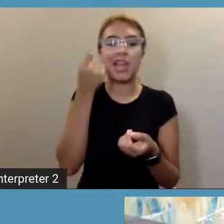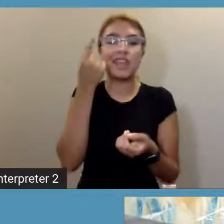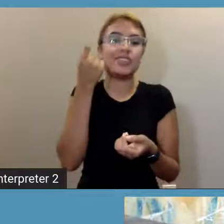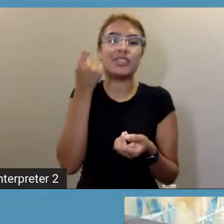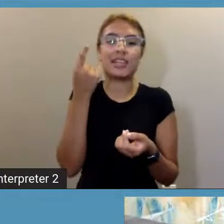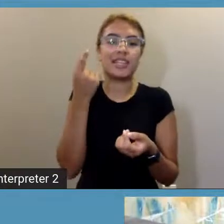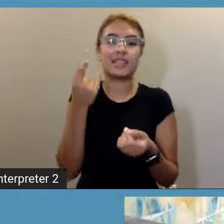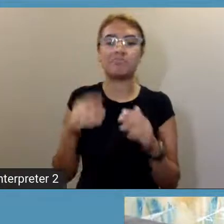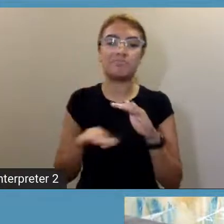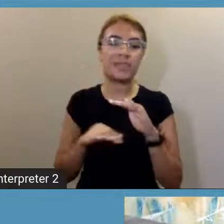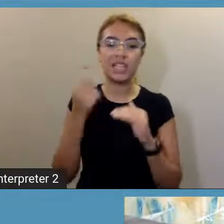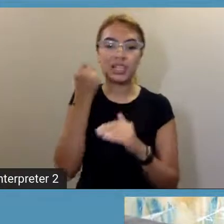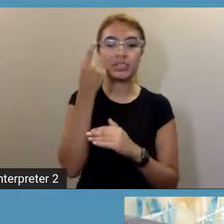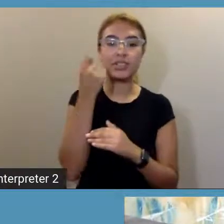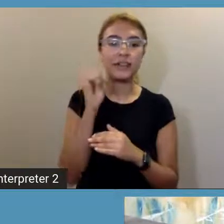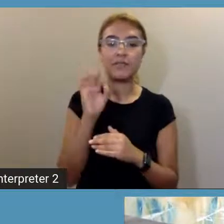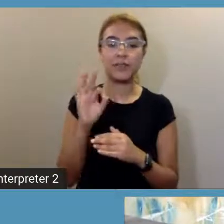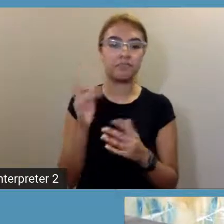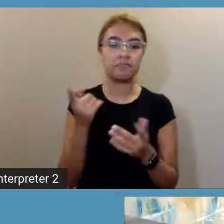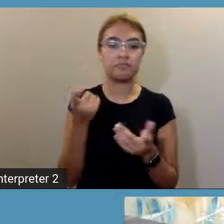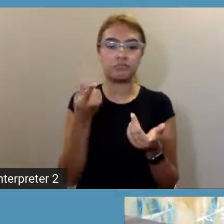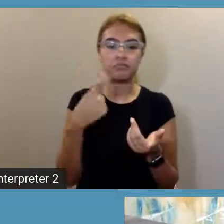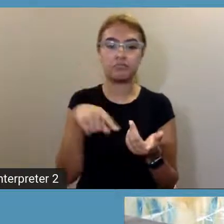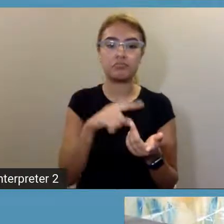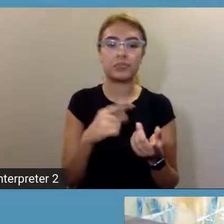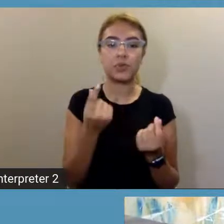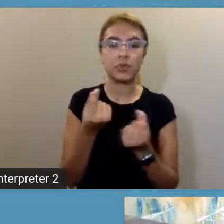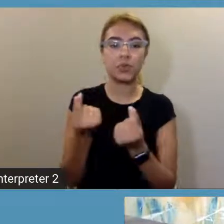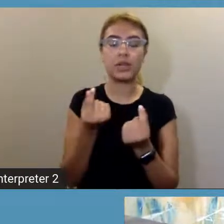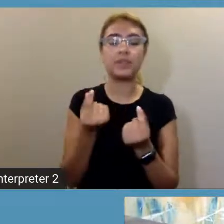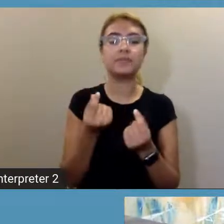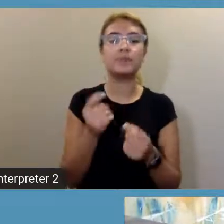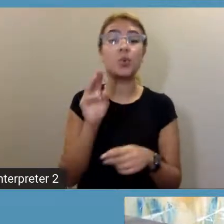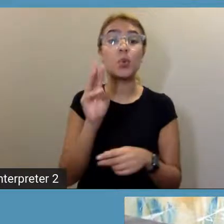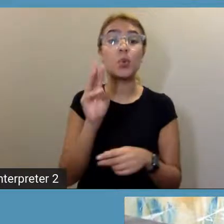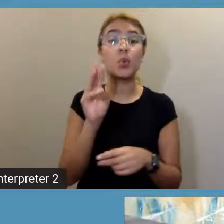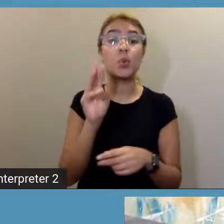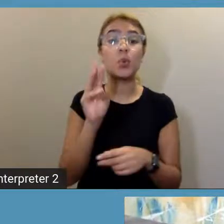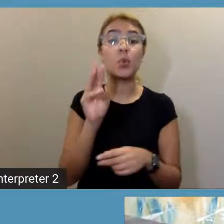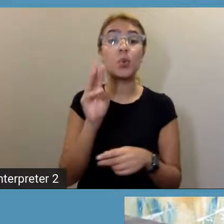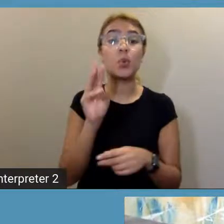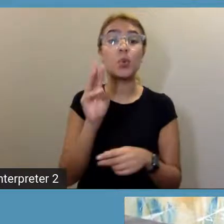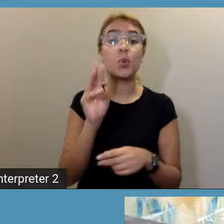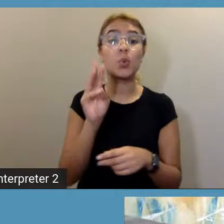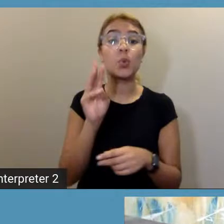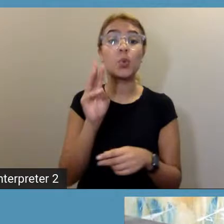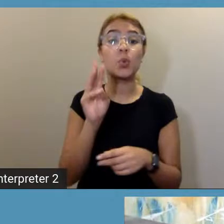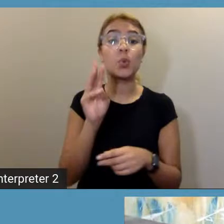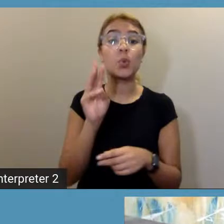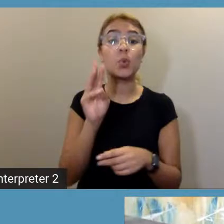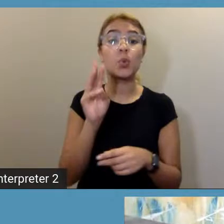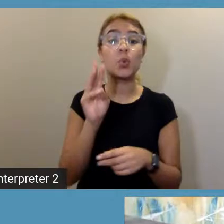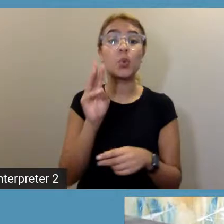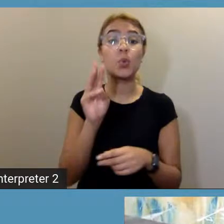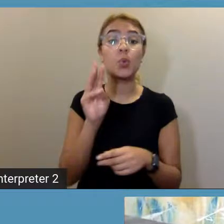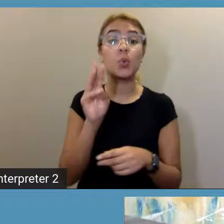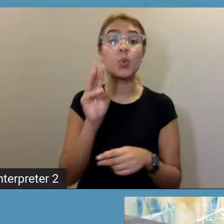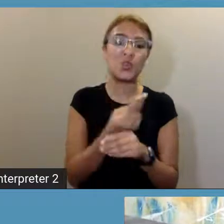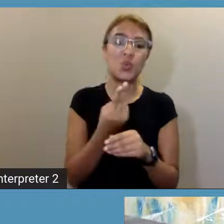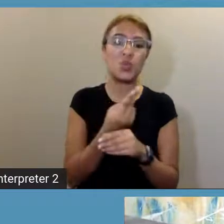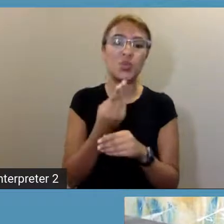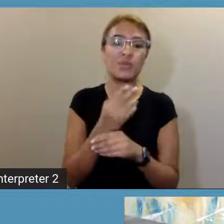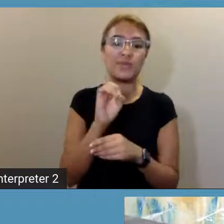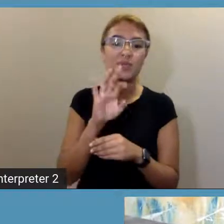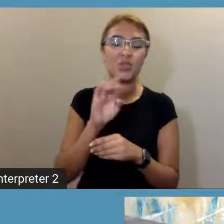thing. However, website design experience may be useful. The next one, right, is going to